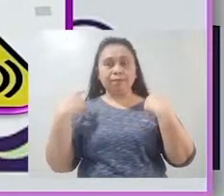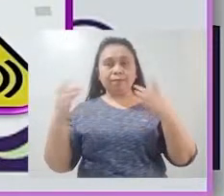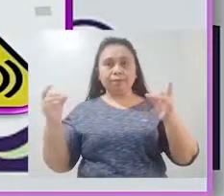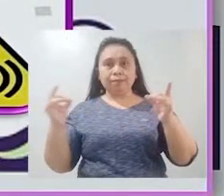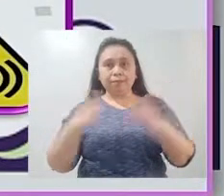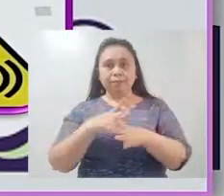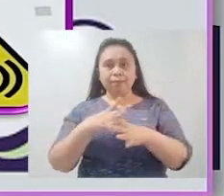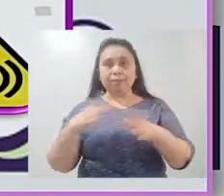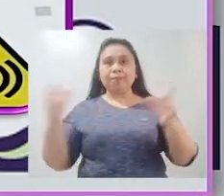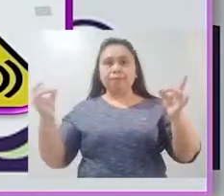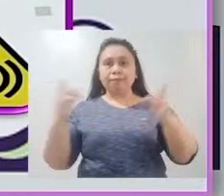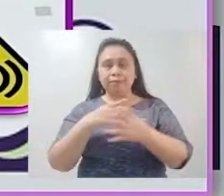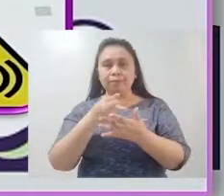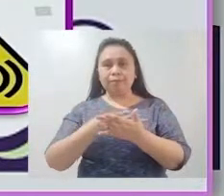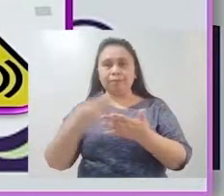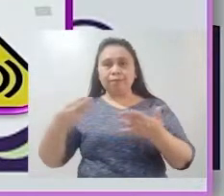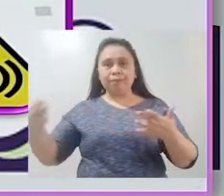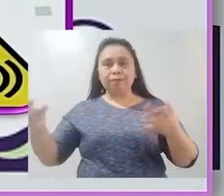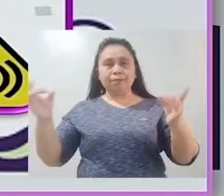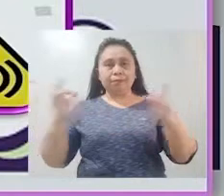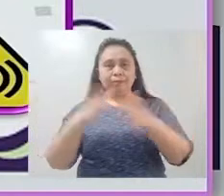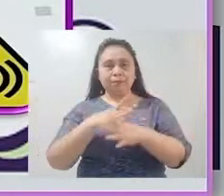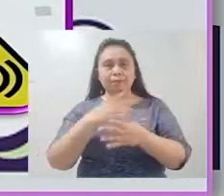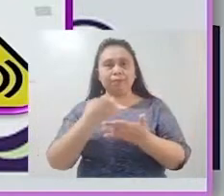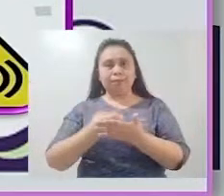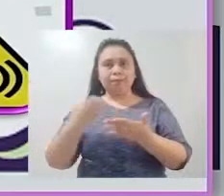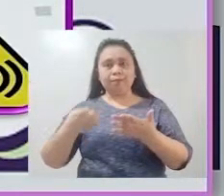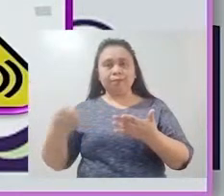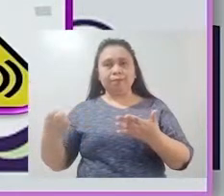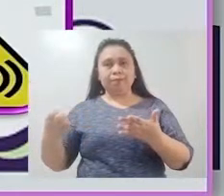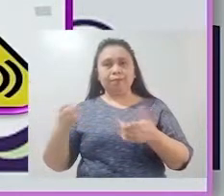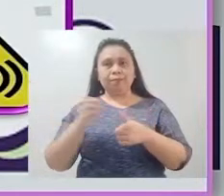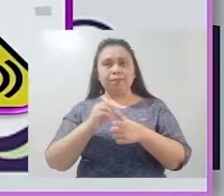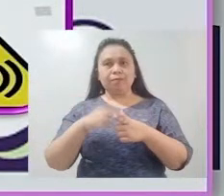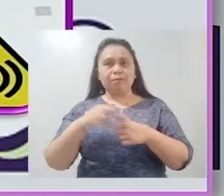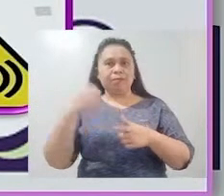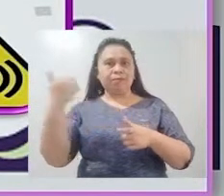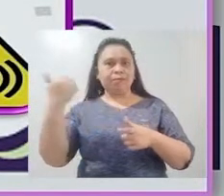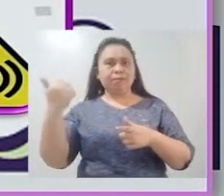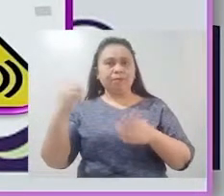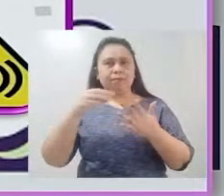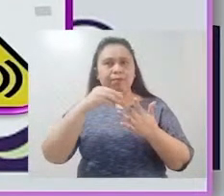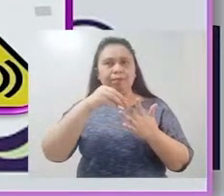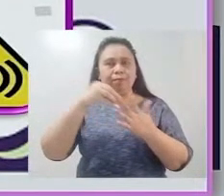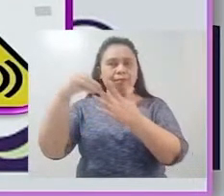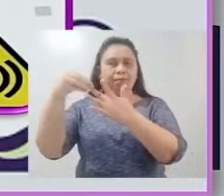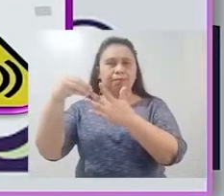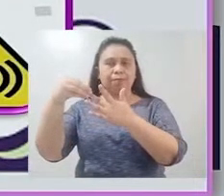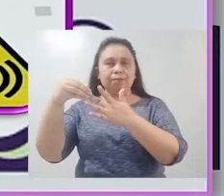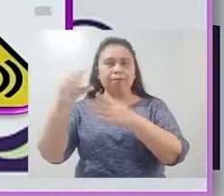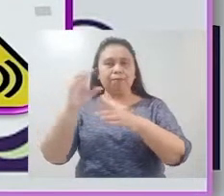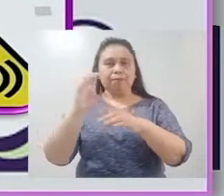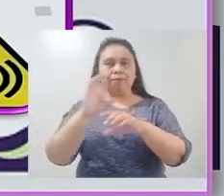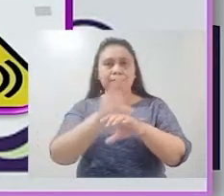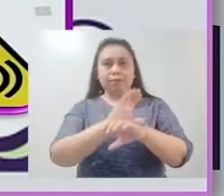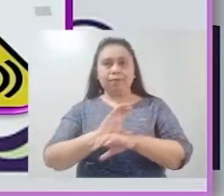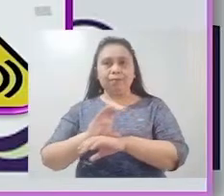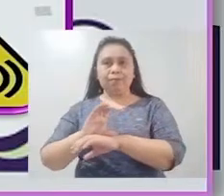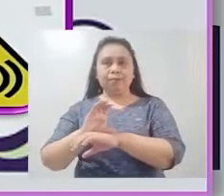hazardous materials, hazardous equipment, or other special conditions are